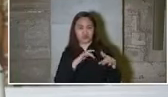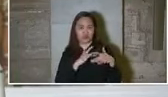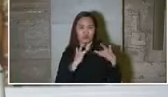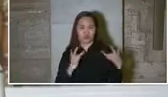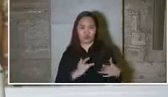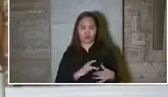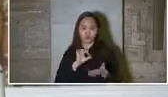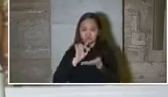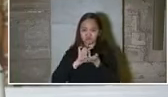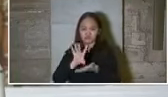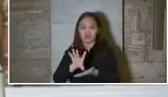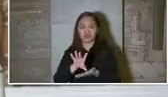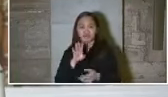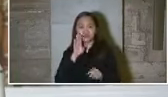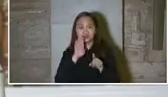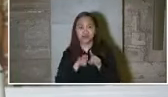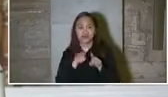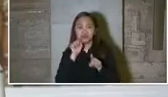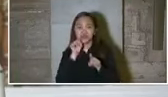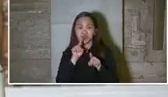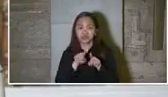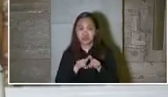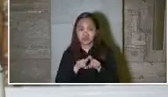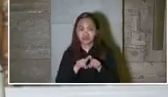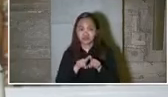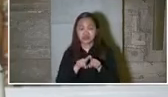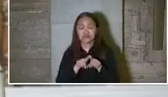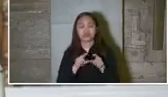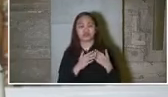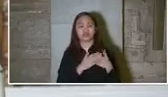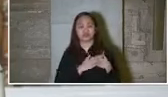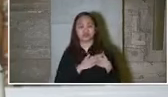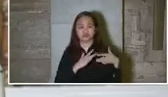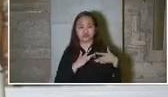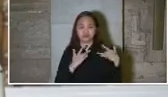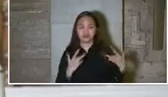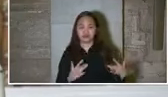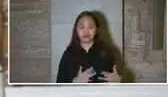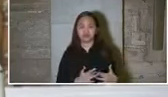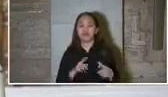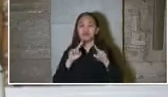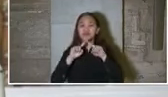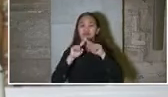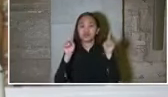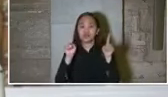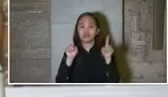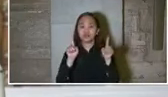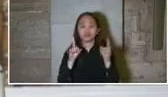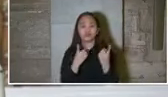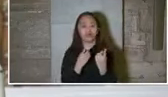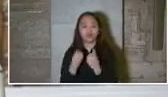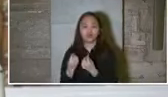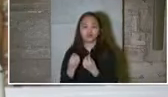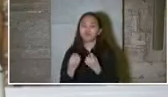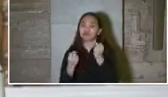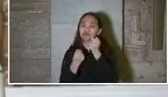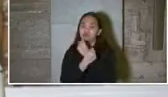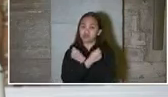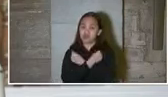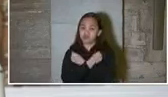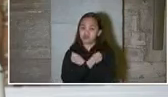your brother or sister in your heart. Instead, you shall love